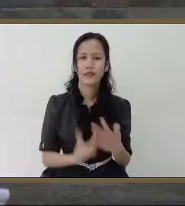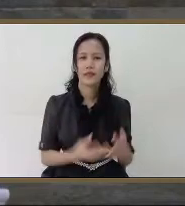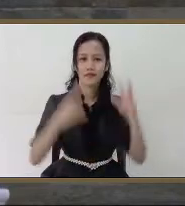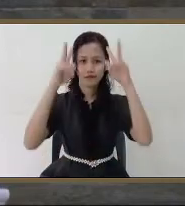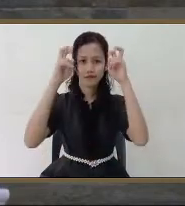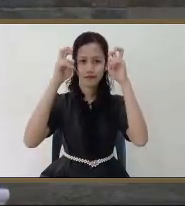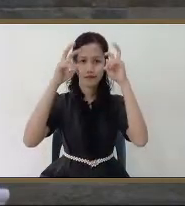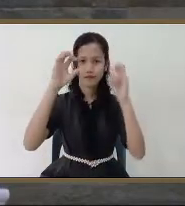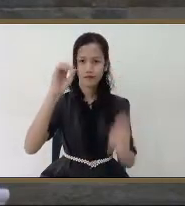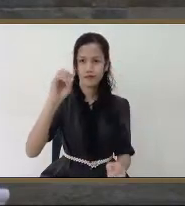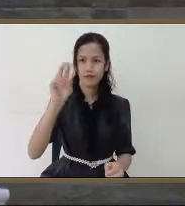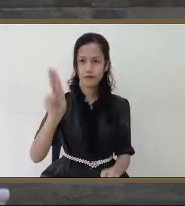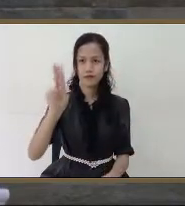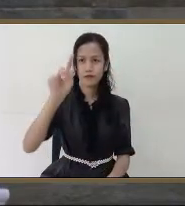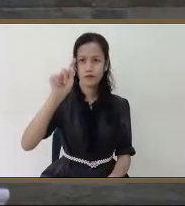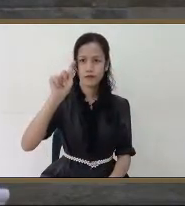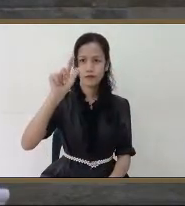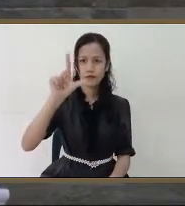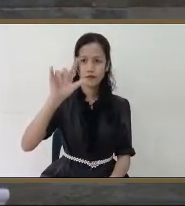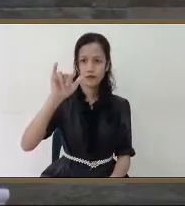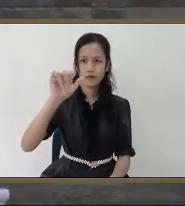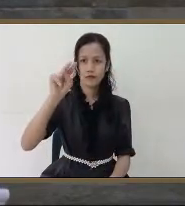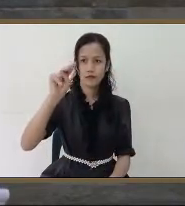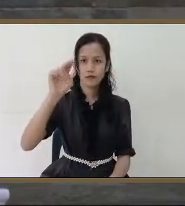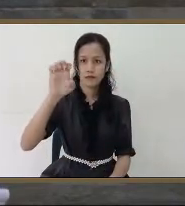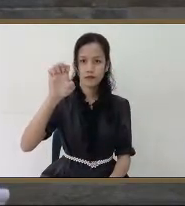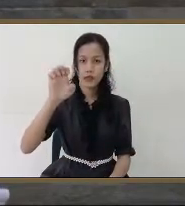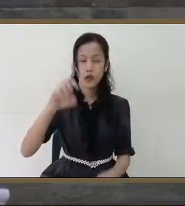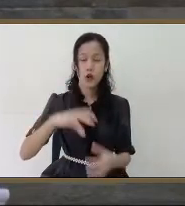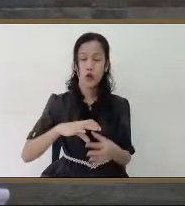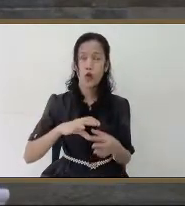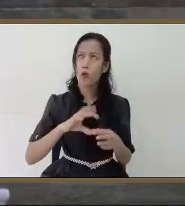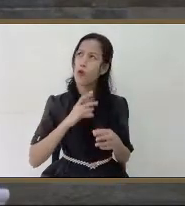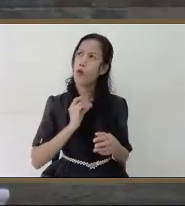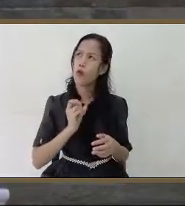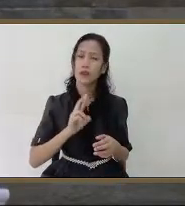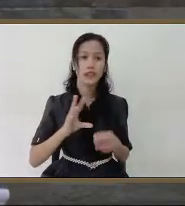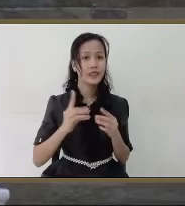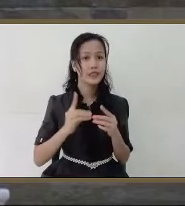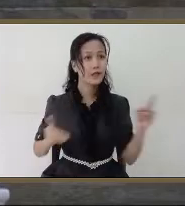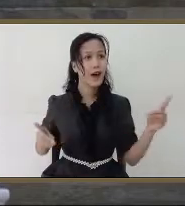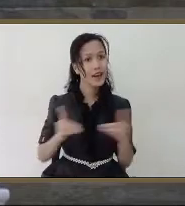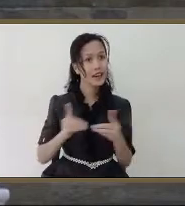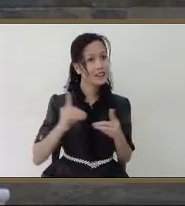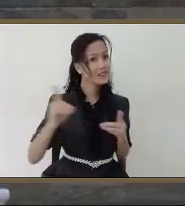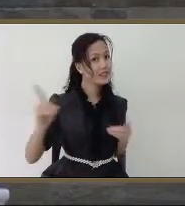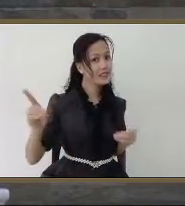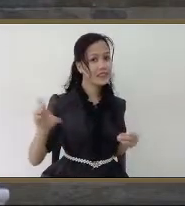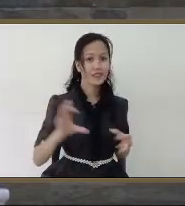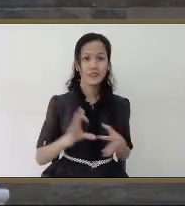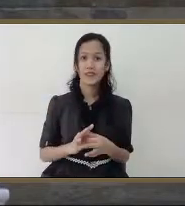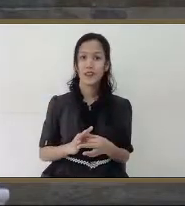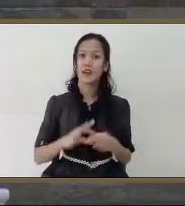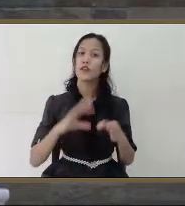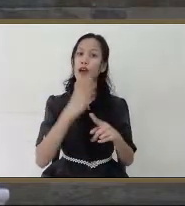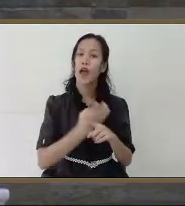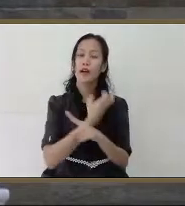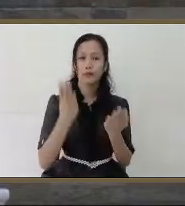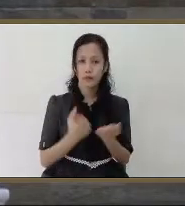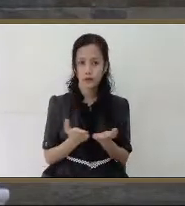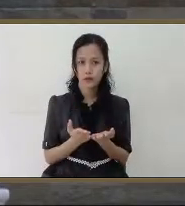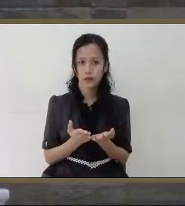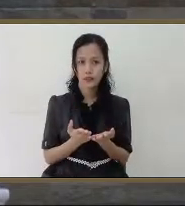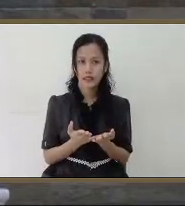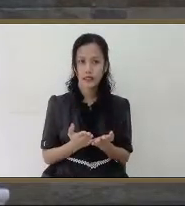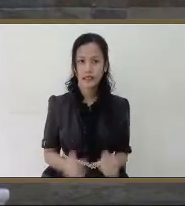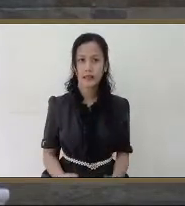regarding the books. But hindi ko lang alam kung lahat kasi medyo pricey yung iba na may ganun talagang details ng book. Pero yung iba kasi magkakaiba sila